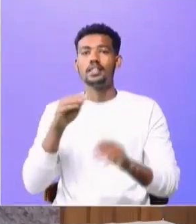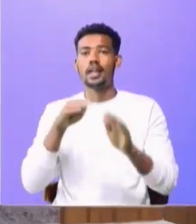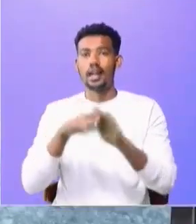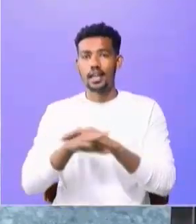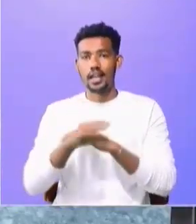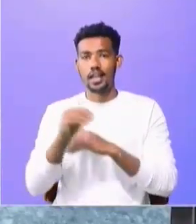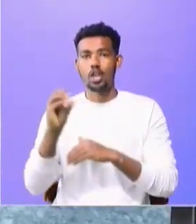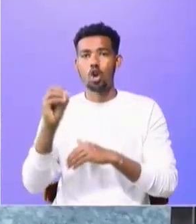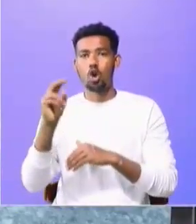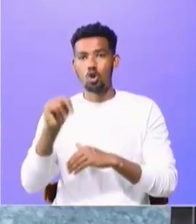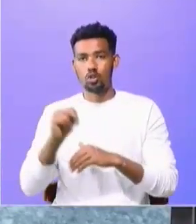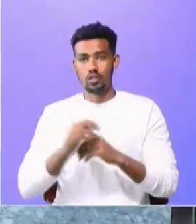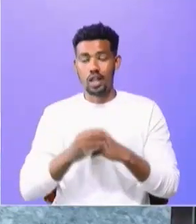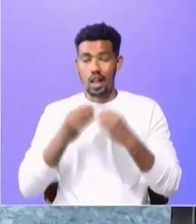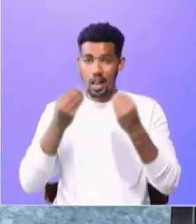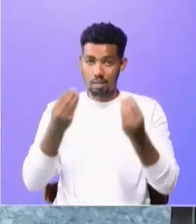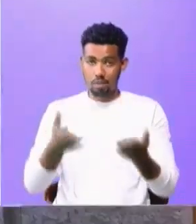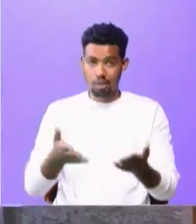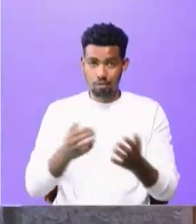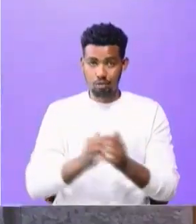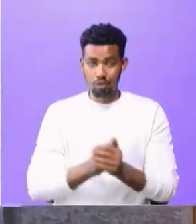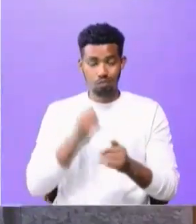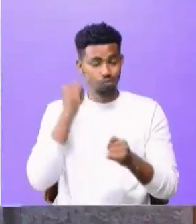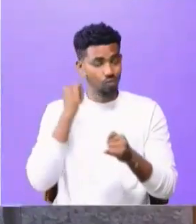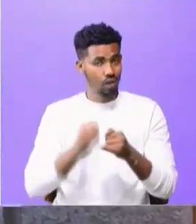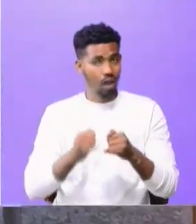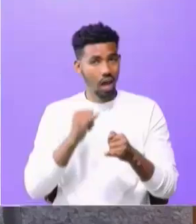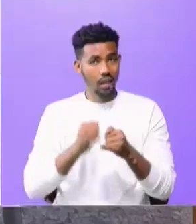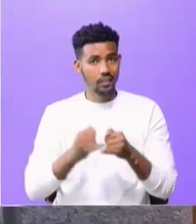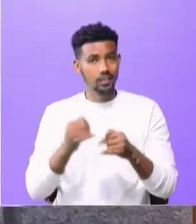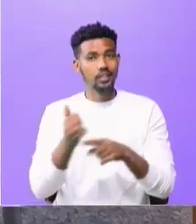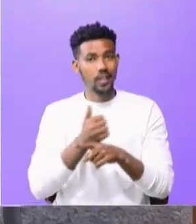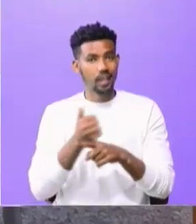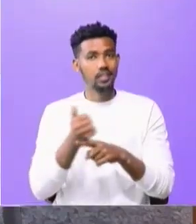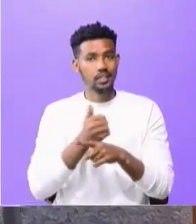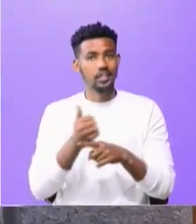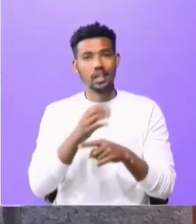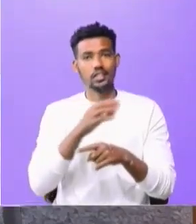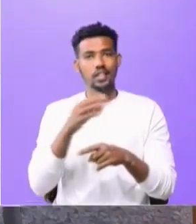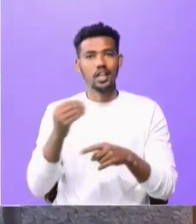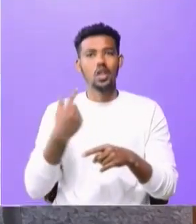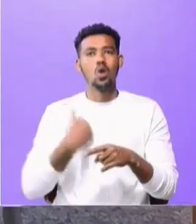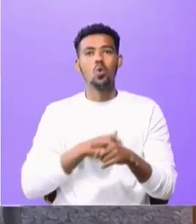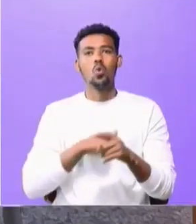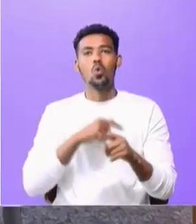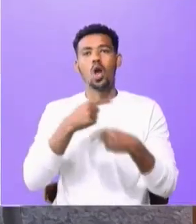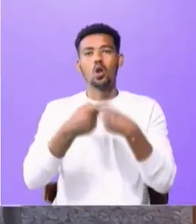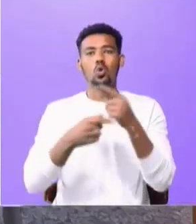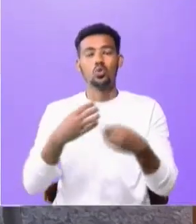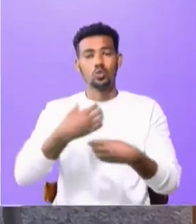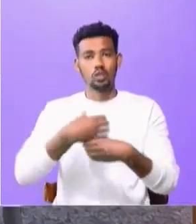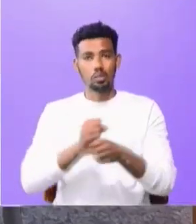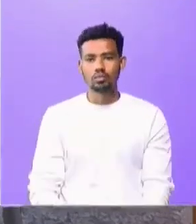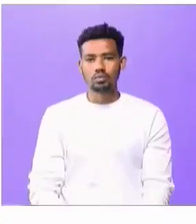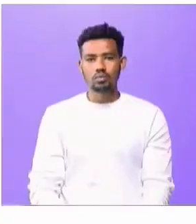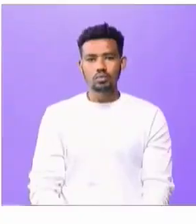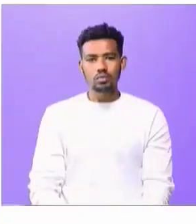and on. Let me give you last exercise, and we are going to summarize today's